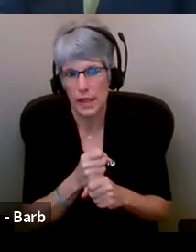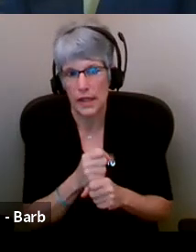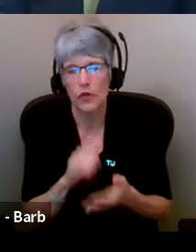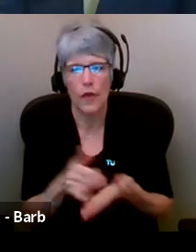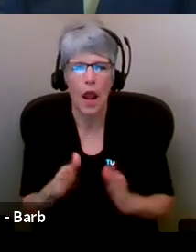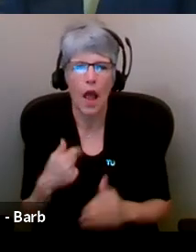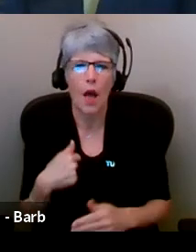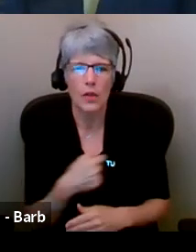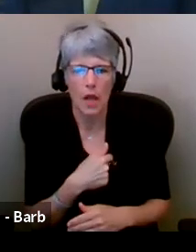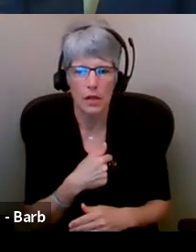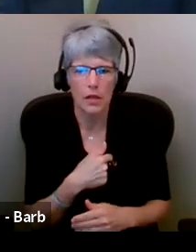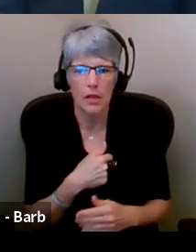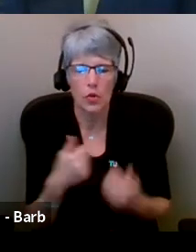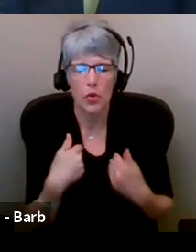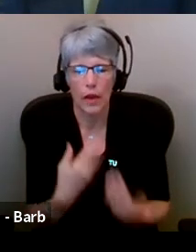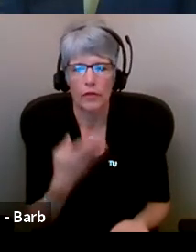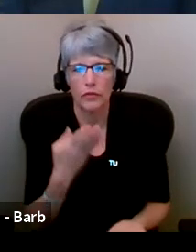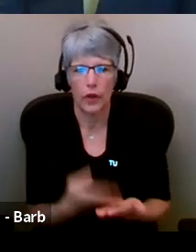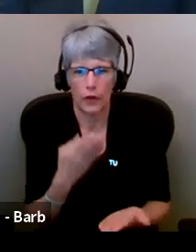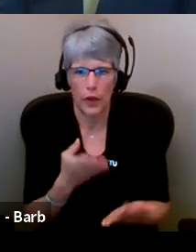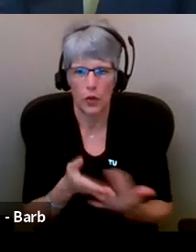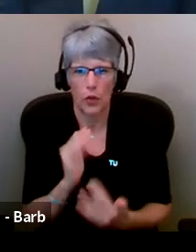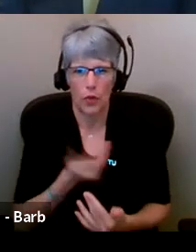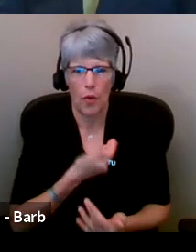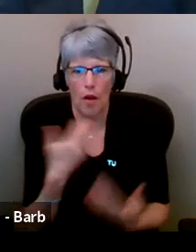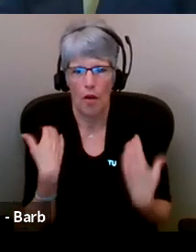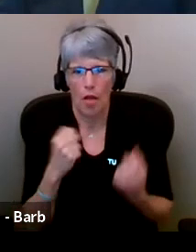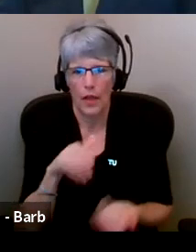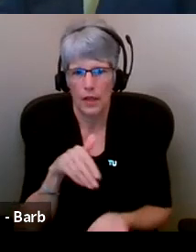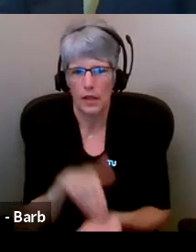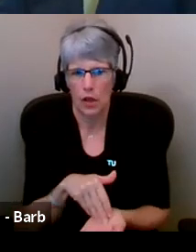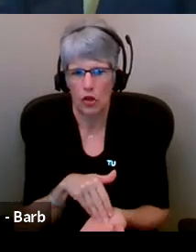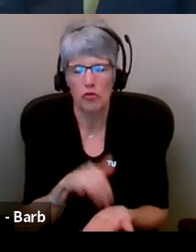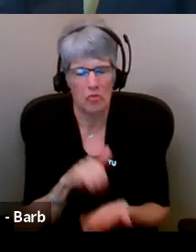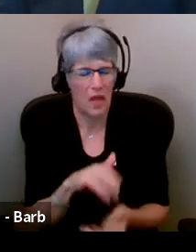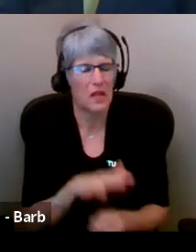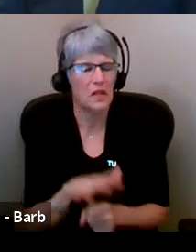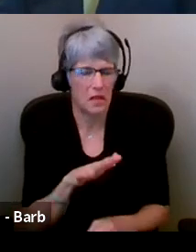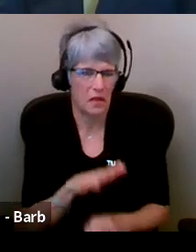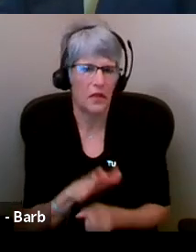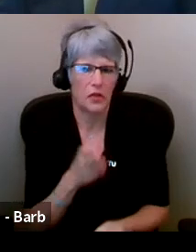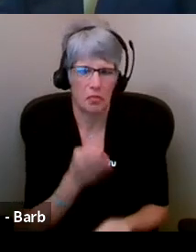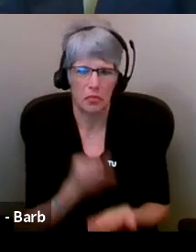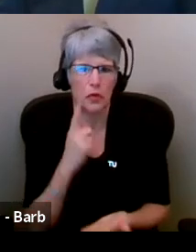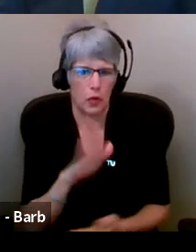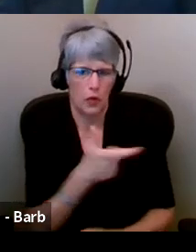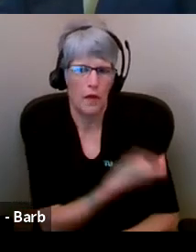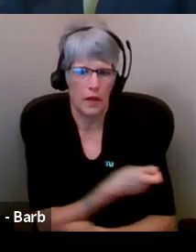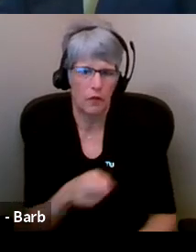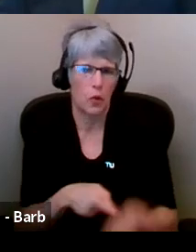to have verification through our health center. And so that is a sufficient documentation for your vaccine requirement.